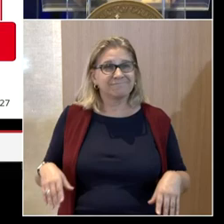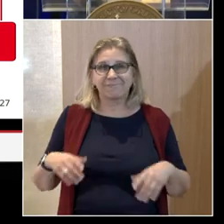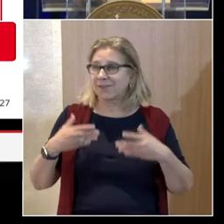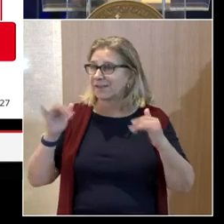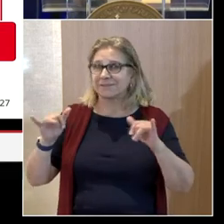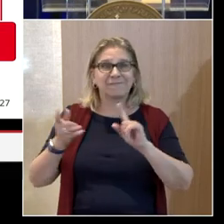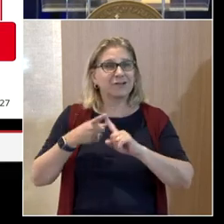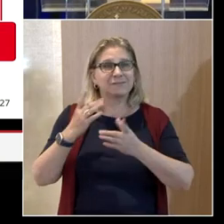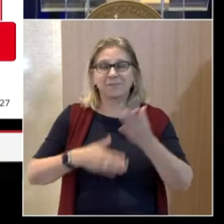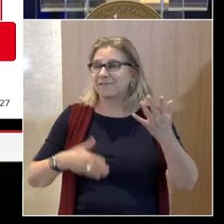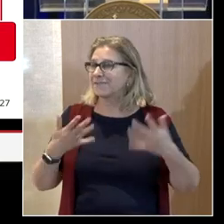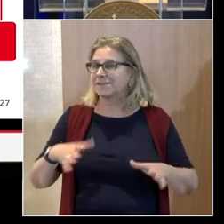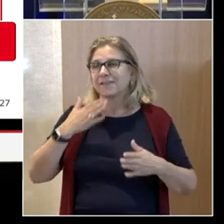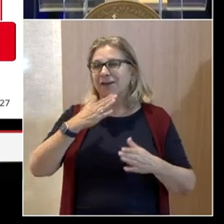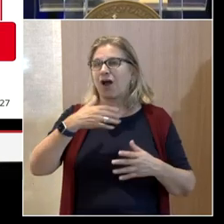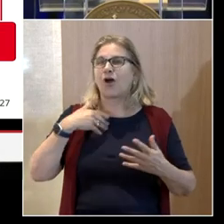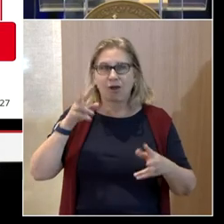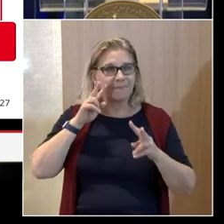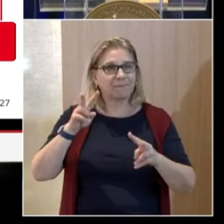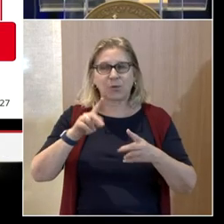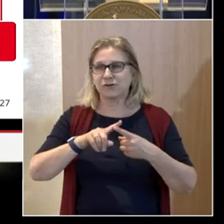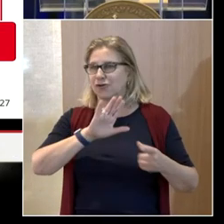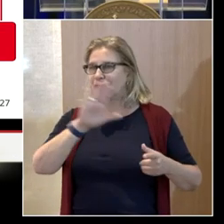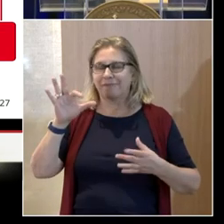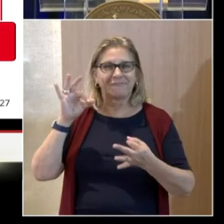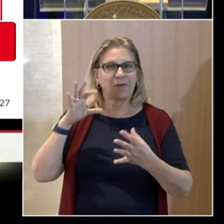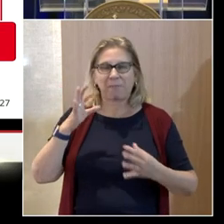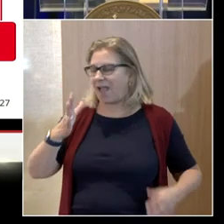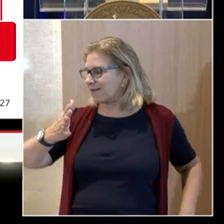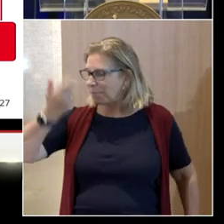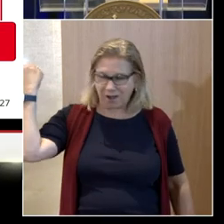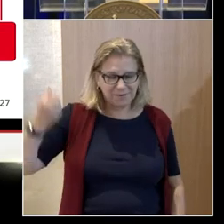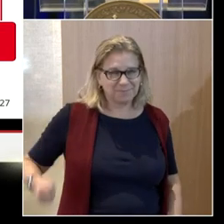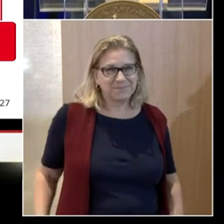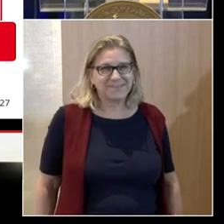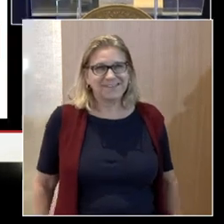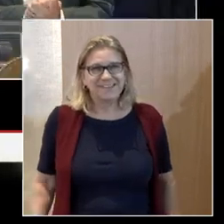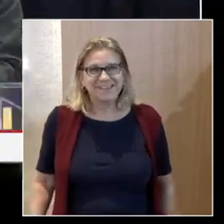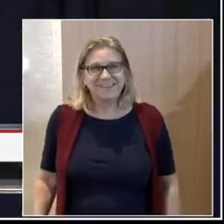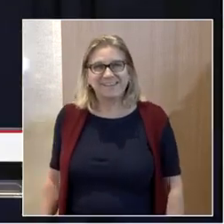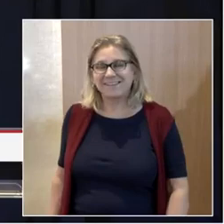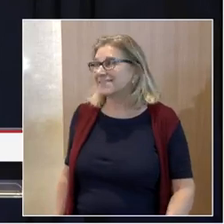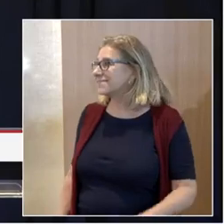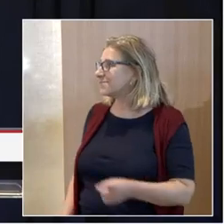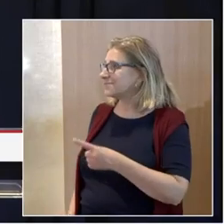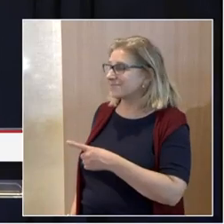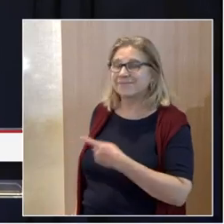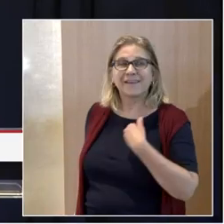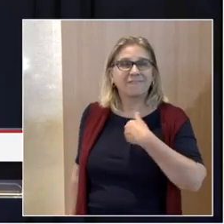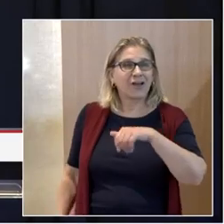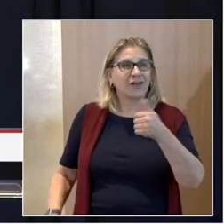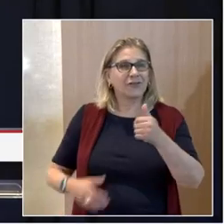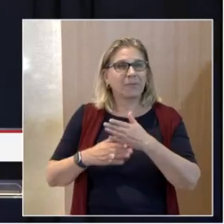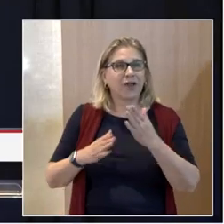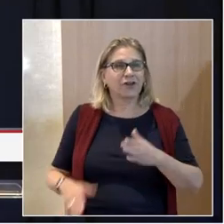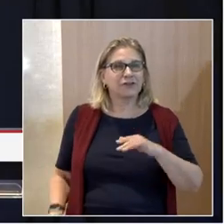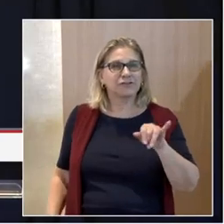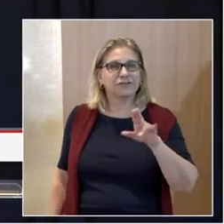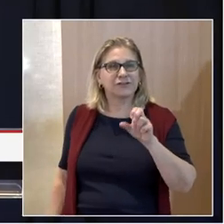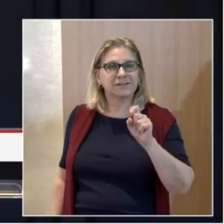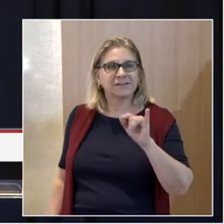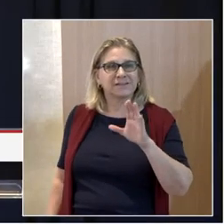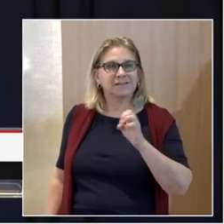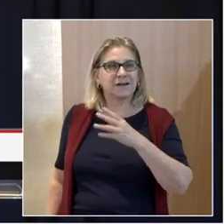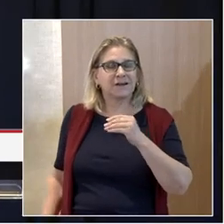Thank you, Erin. I'm now excited to welcome another partner of ours, Justice Sustainability Associates. Don Edwards is here